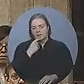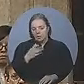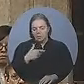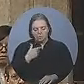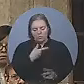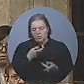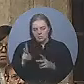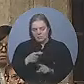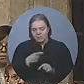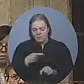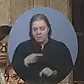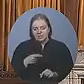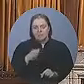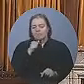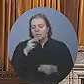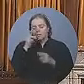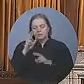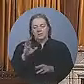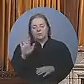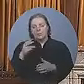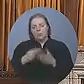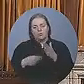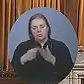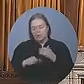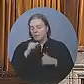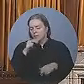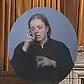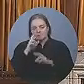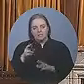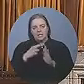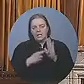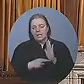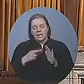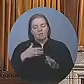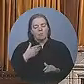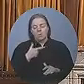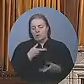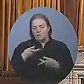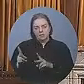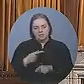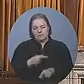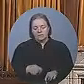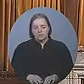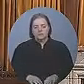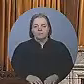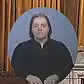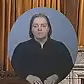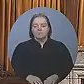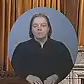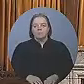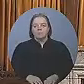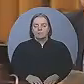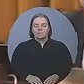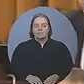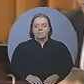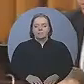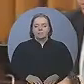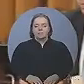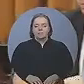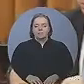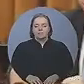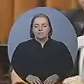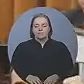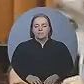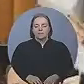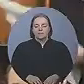to break the rules? The Honourable Minister of Industry. Before the Honourable Leader gets on his soapbox too